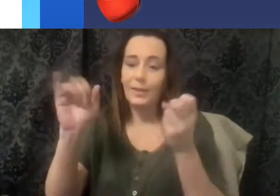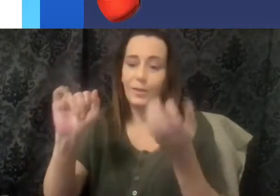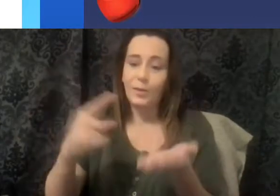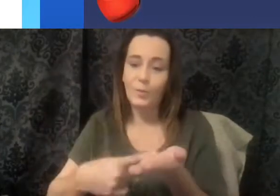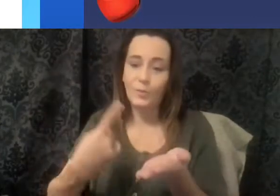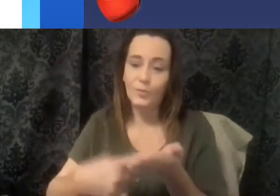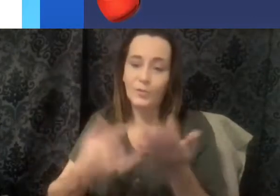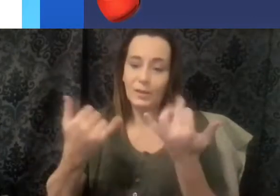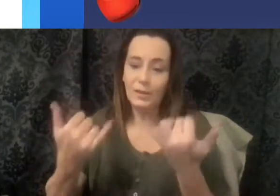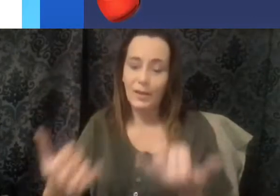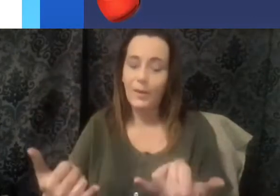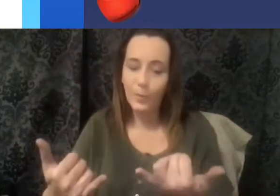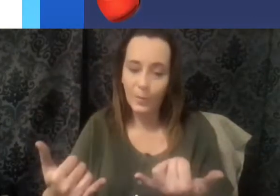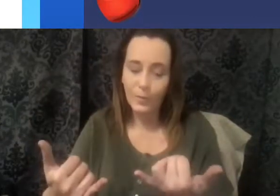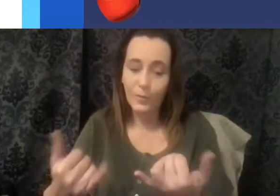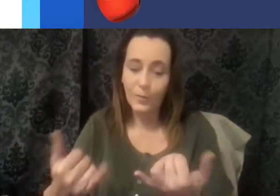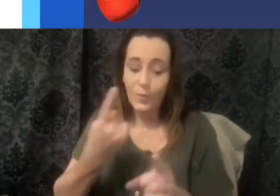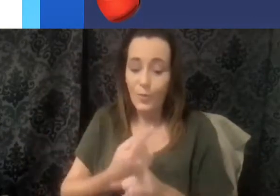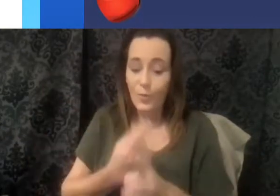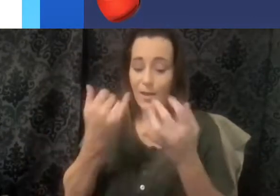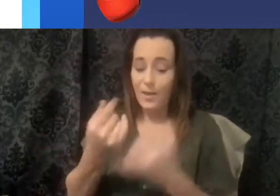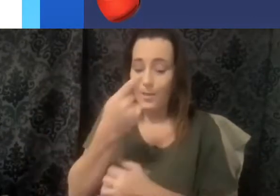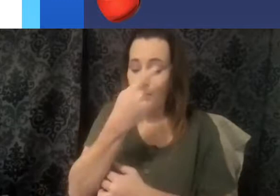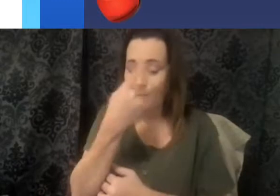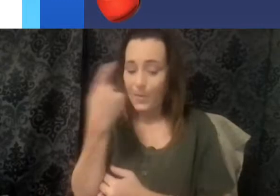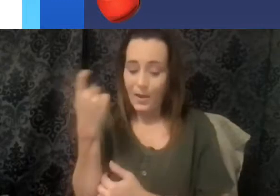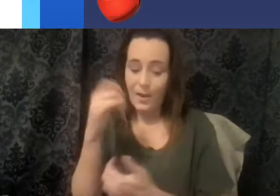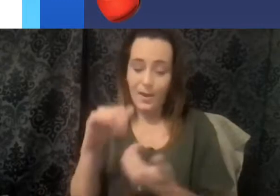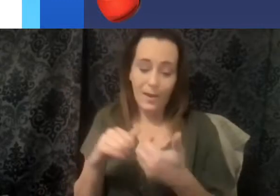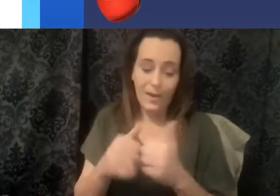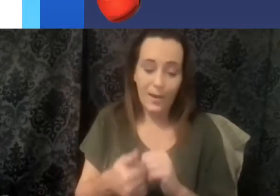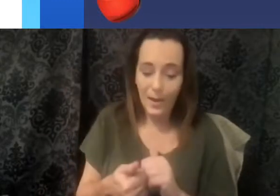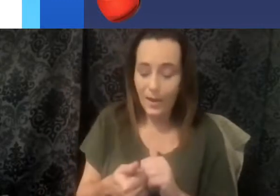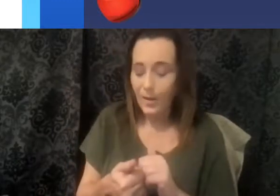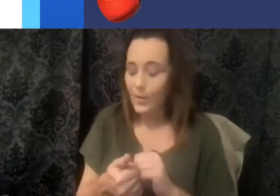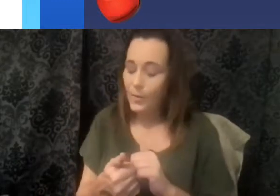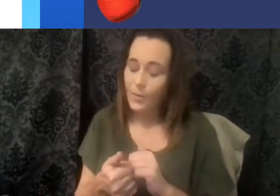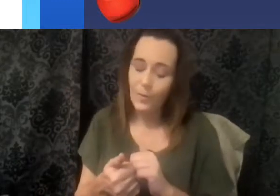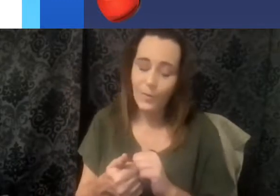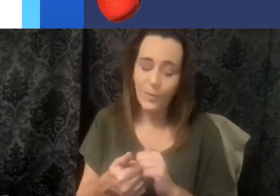now. Right now, because of the way the